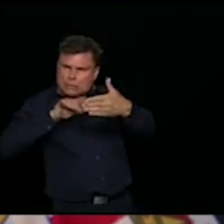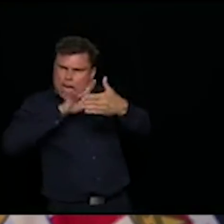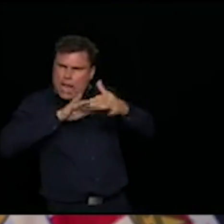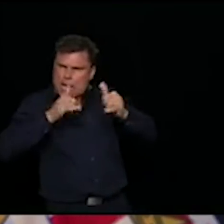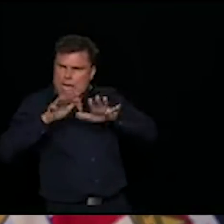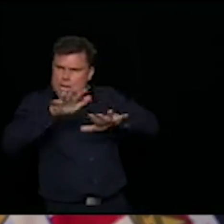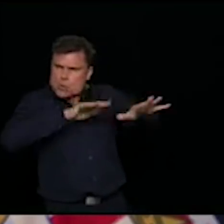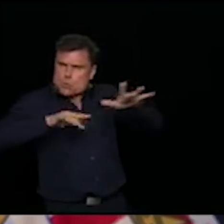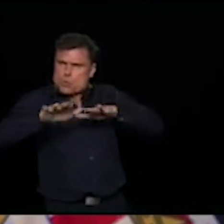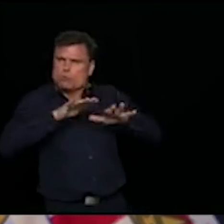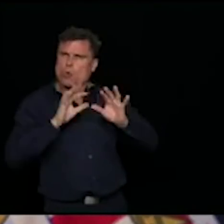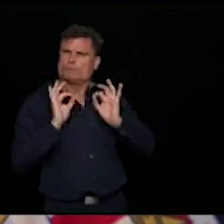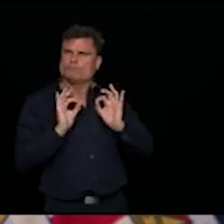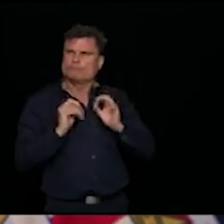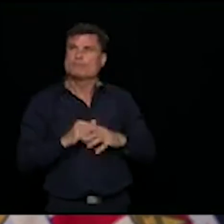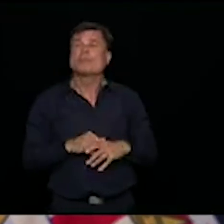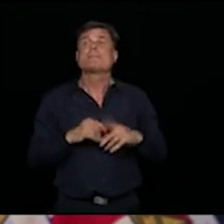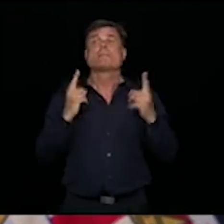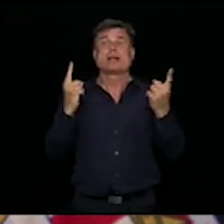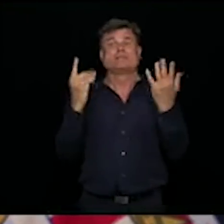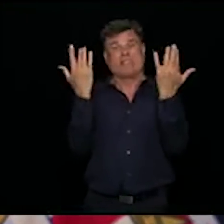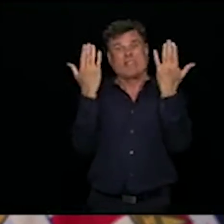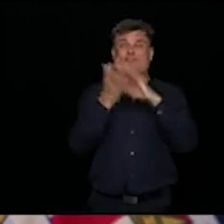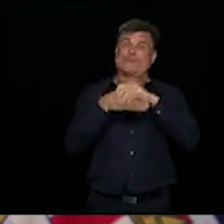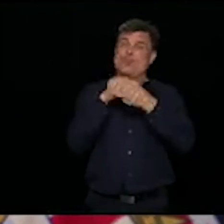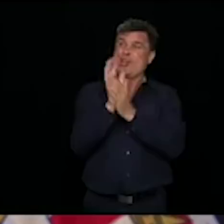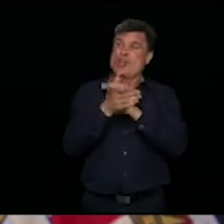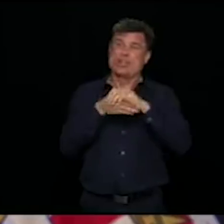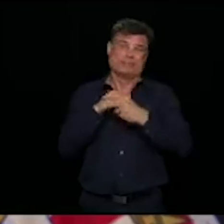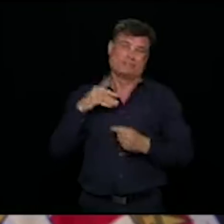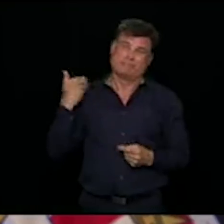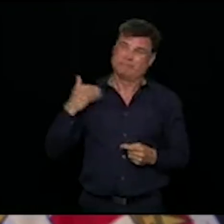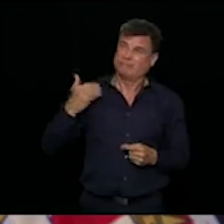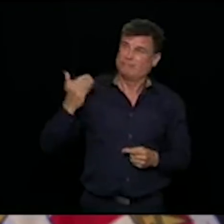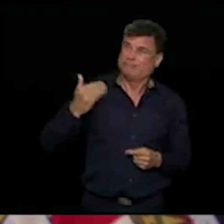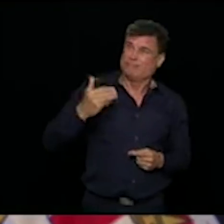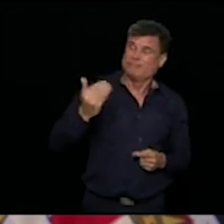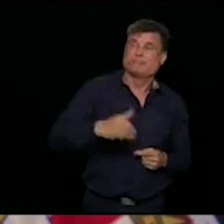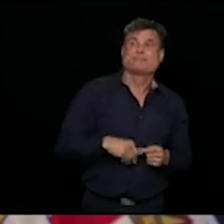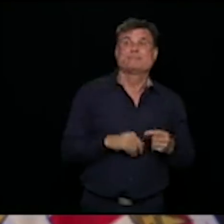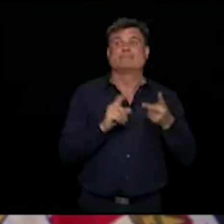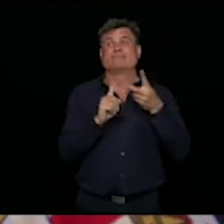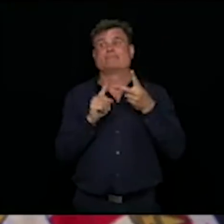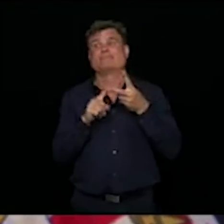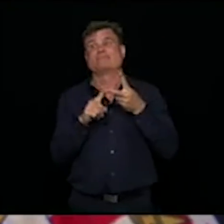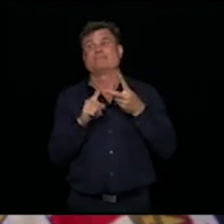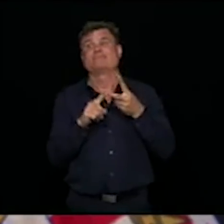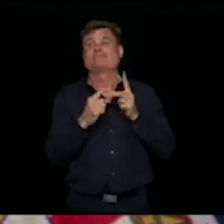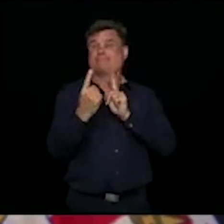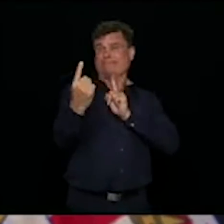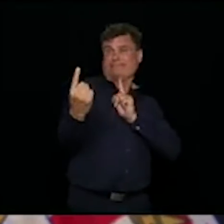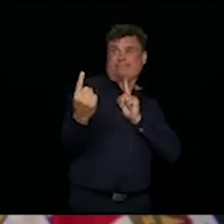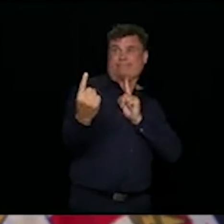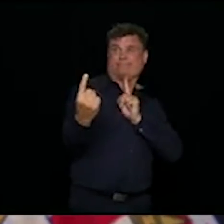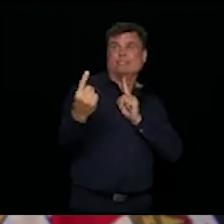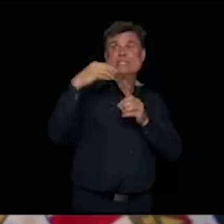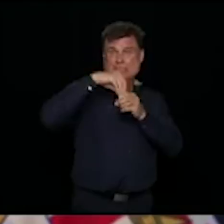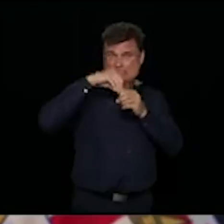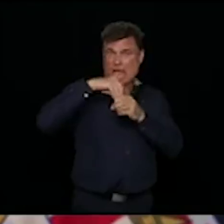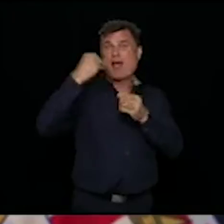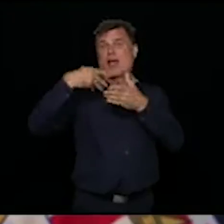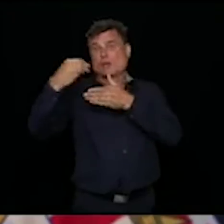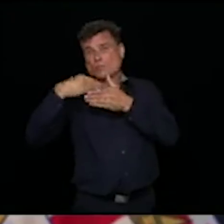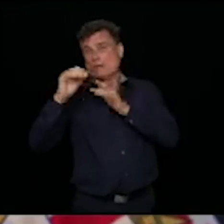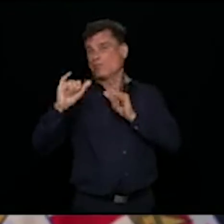interactions will apply in our schools as well. And that includes hand hygiene, washing hands regularly, maintaining a